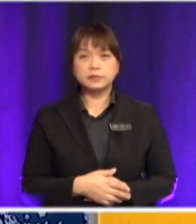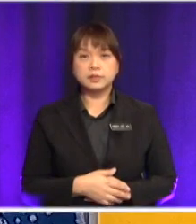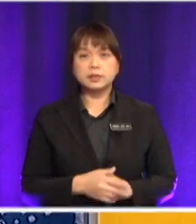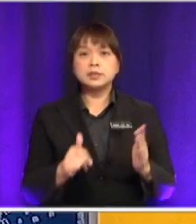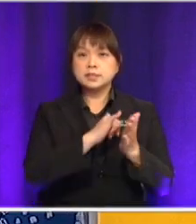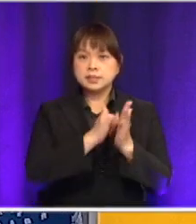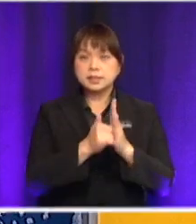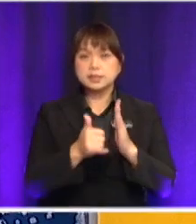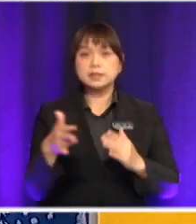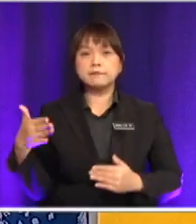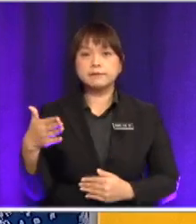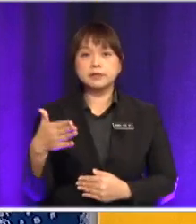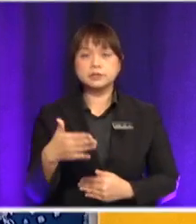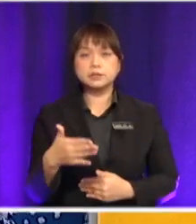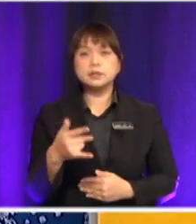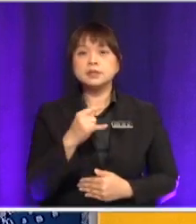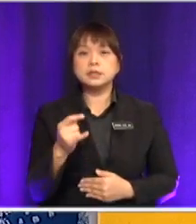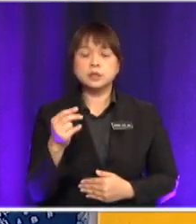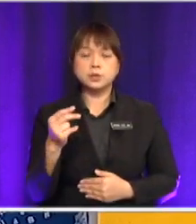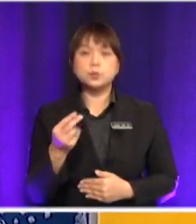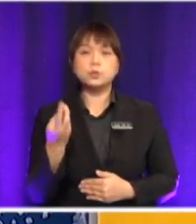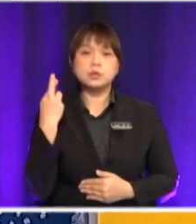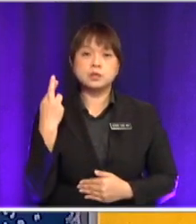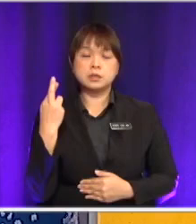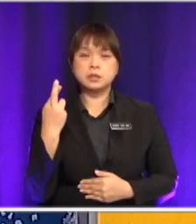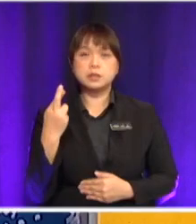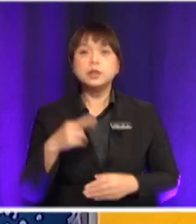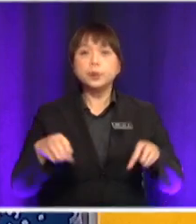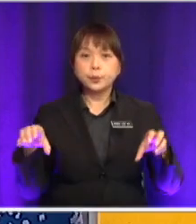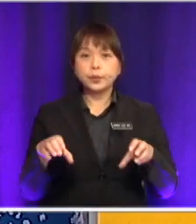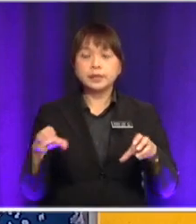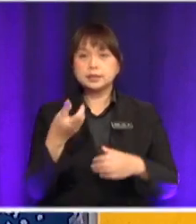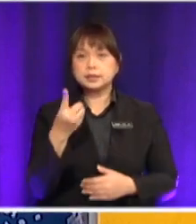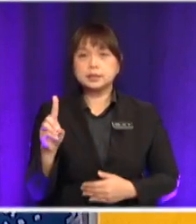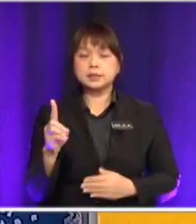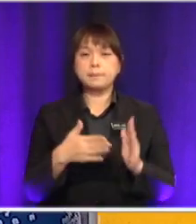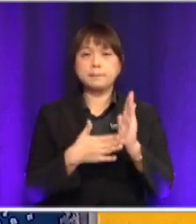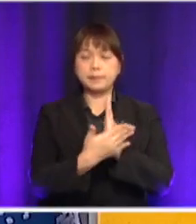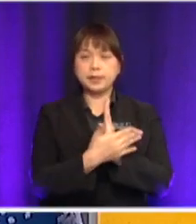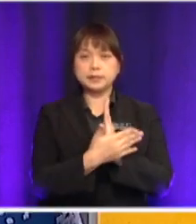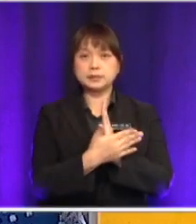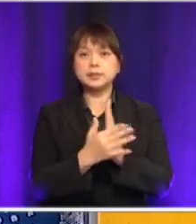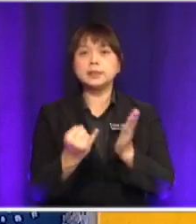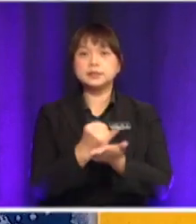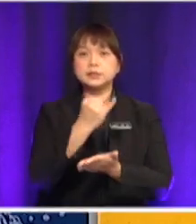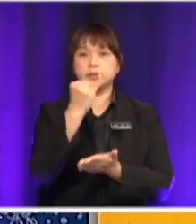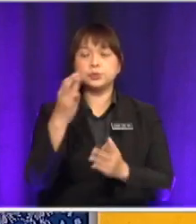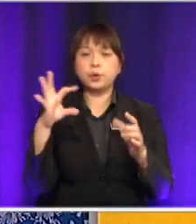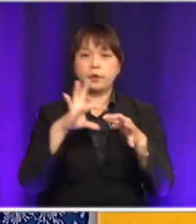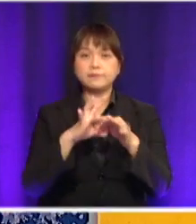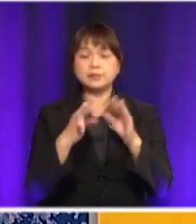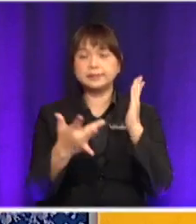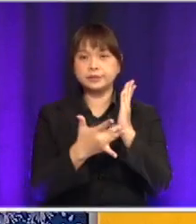fish, they were created by students at Massachusetts Institute of Technology, or known